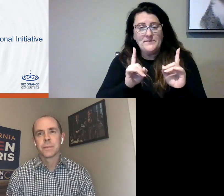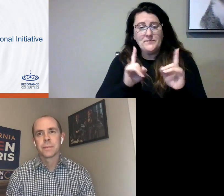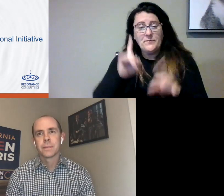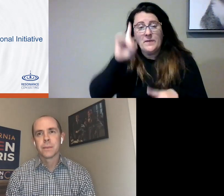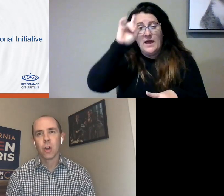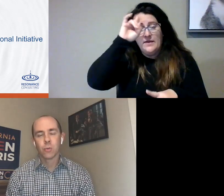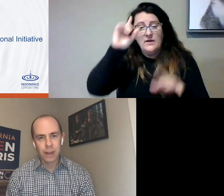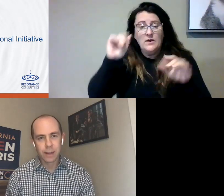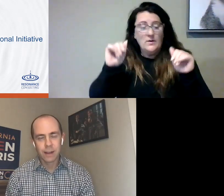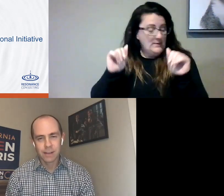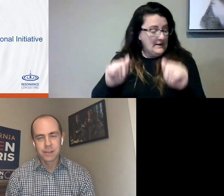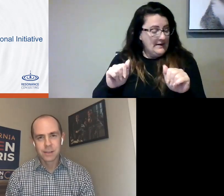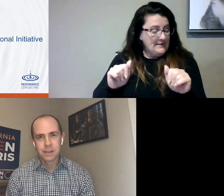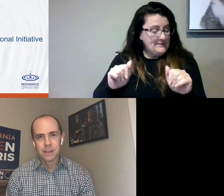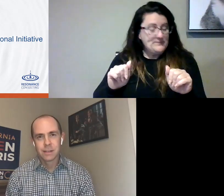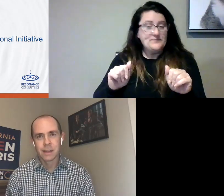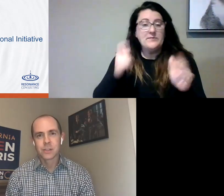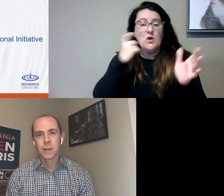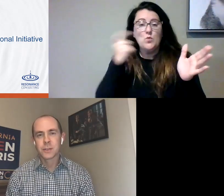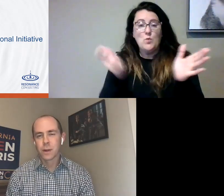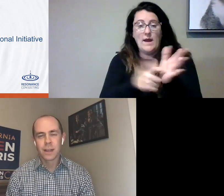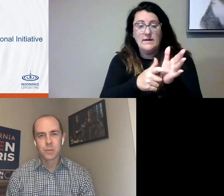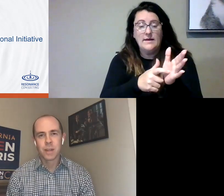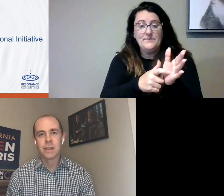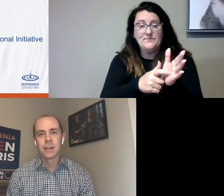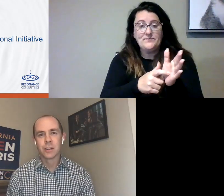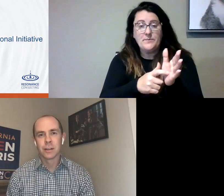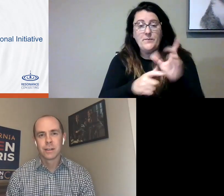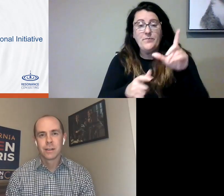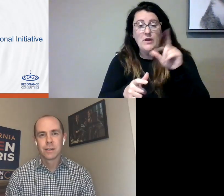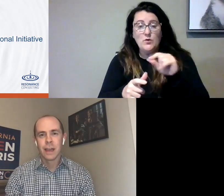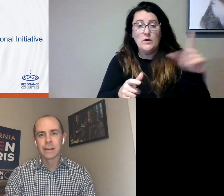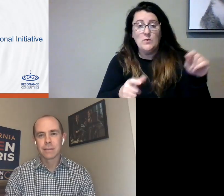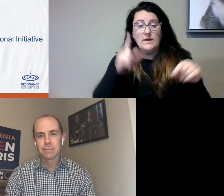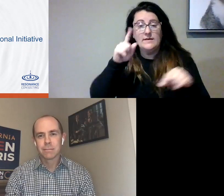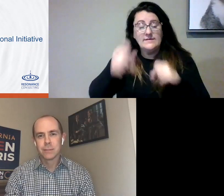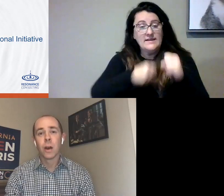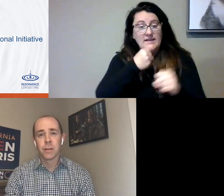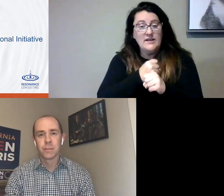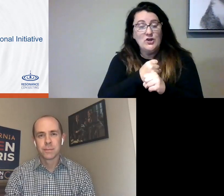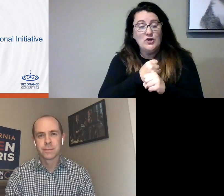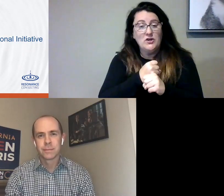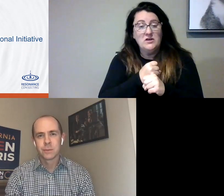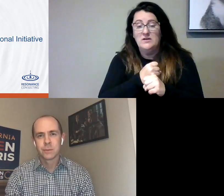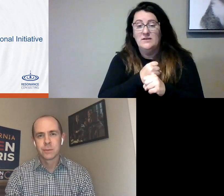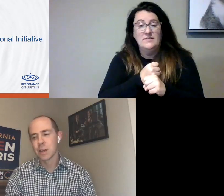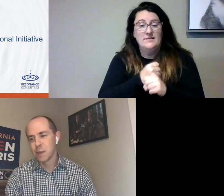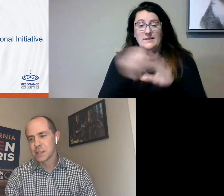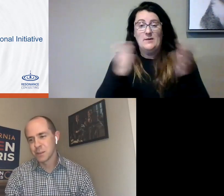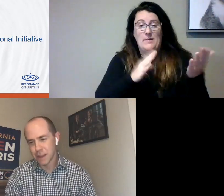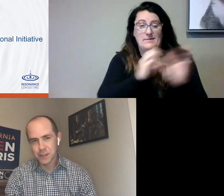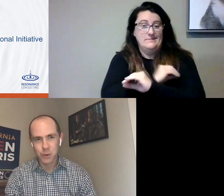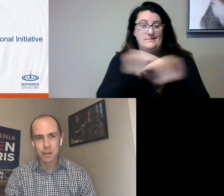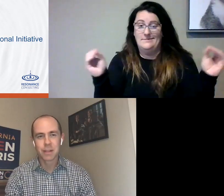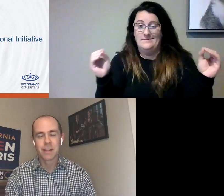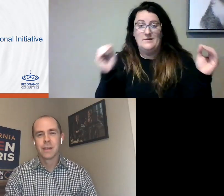we can all recognize that 2020 has been a year like no other. We've all